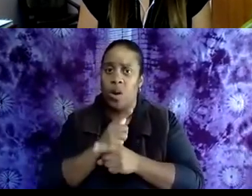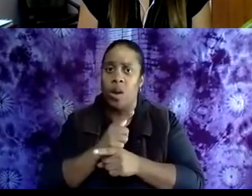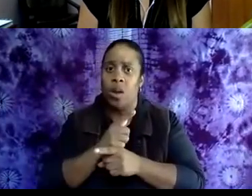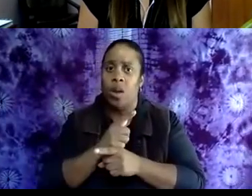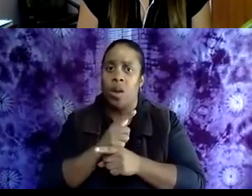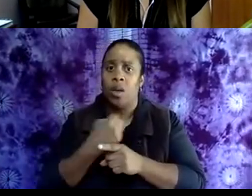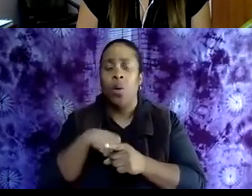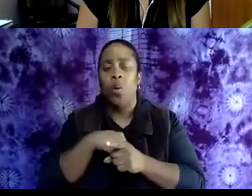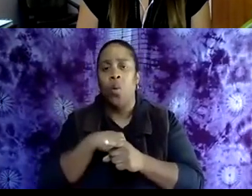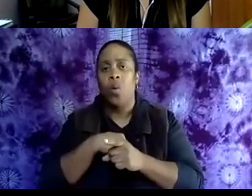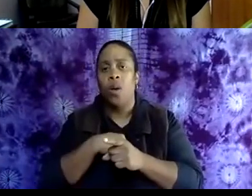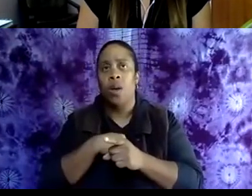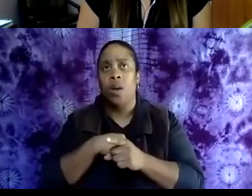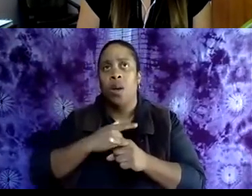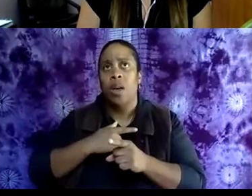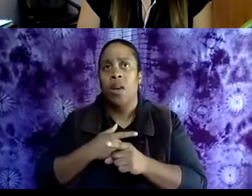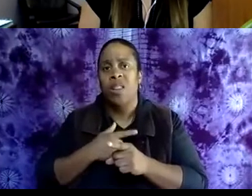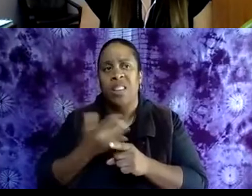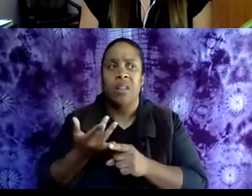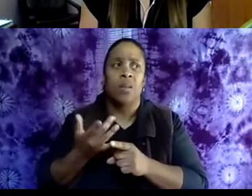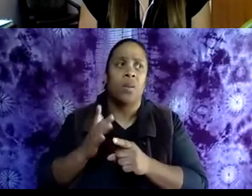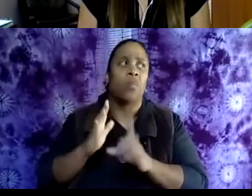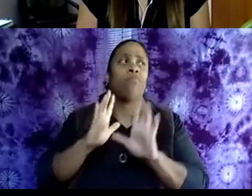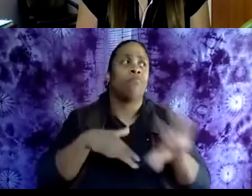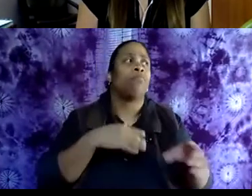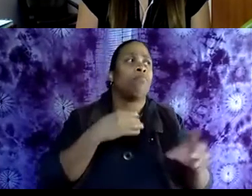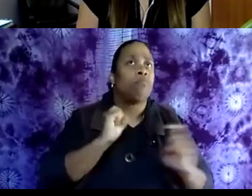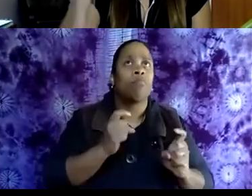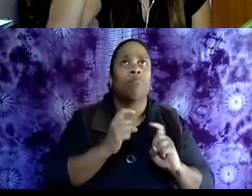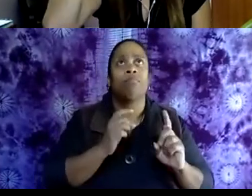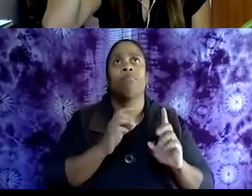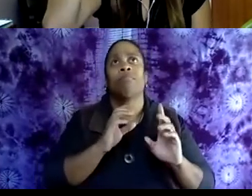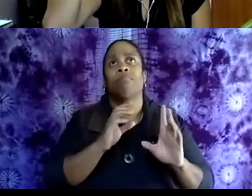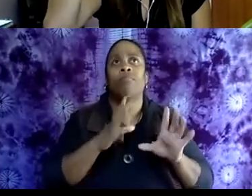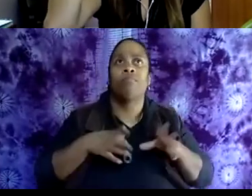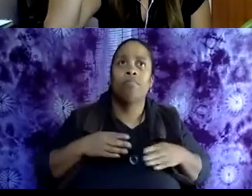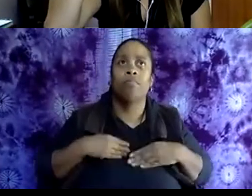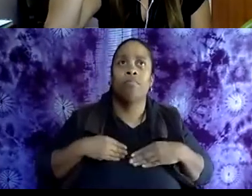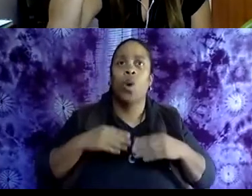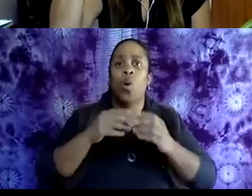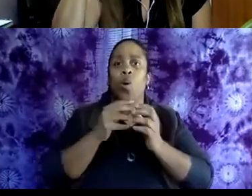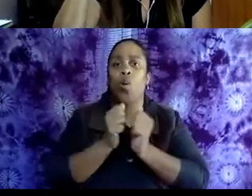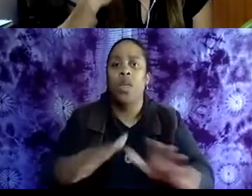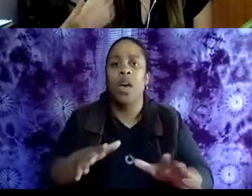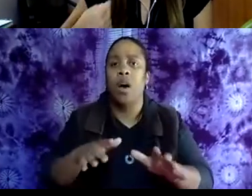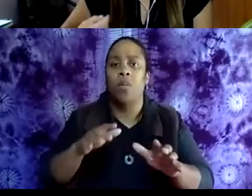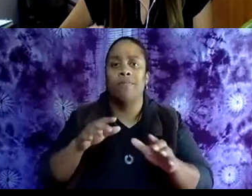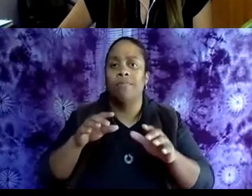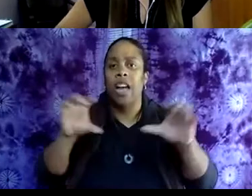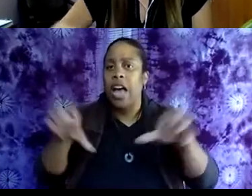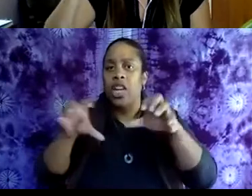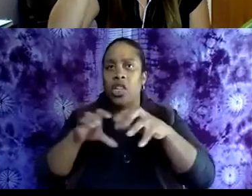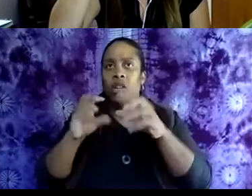we tend to then just deal with it without actually taking any actions, without taking any